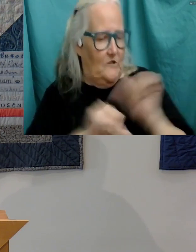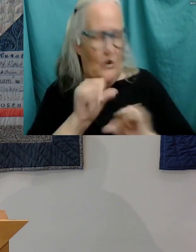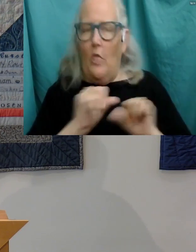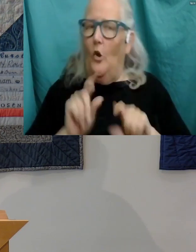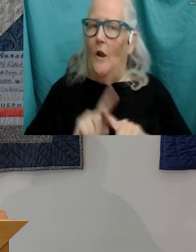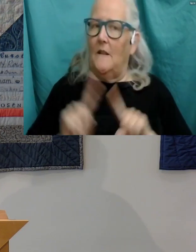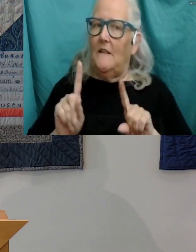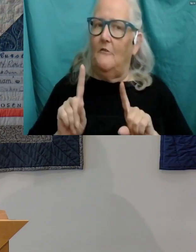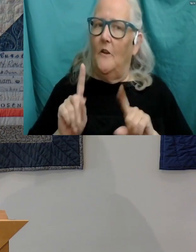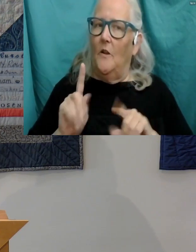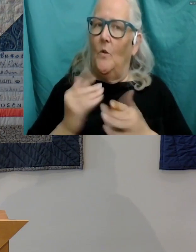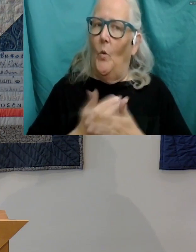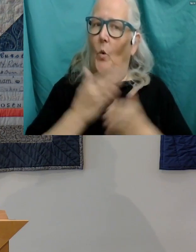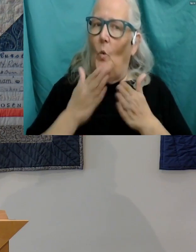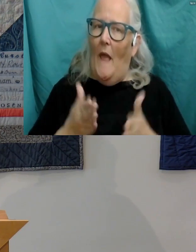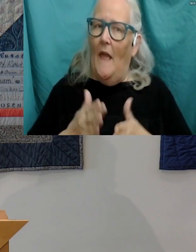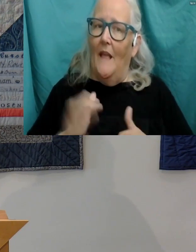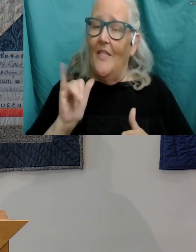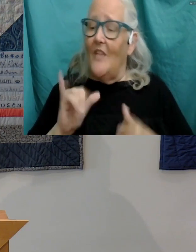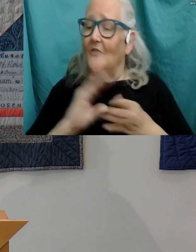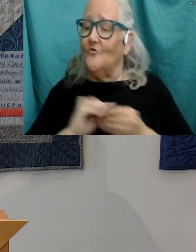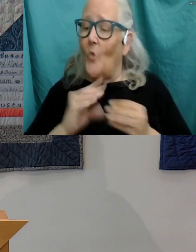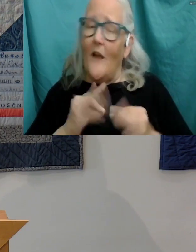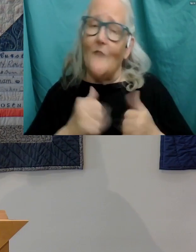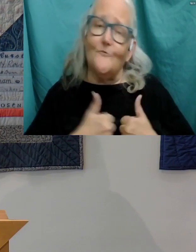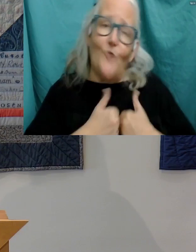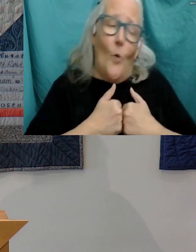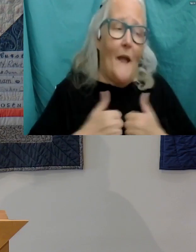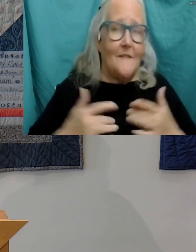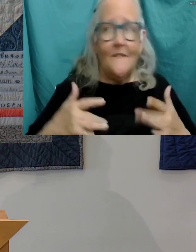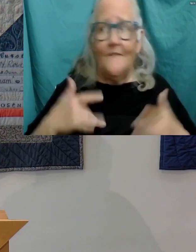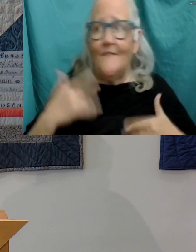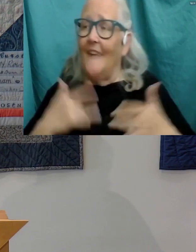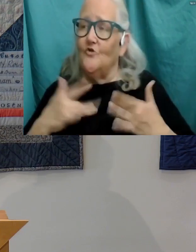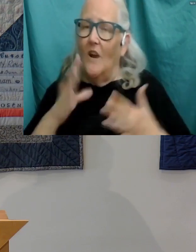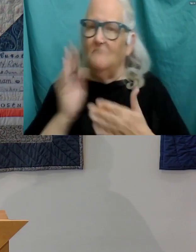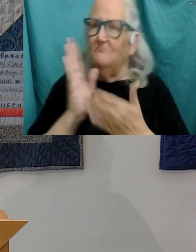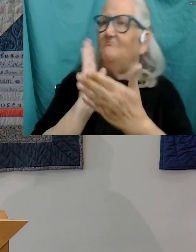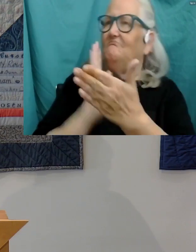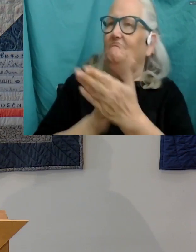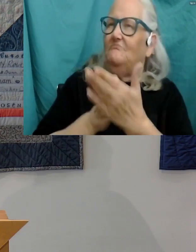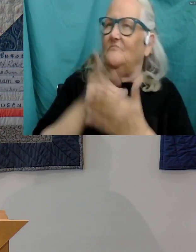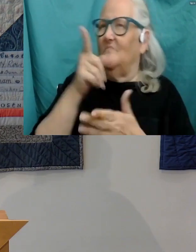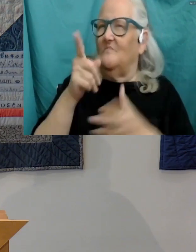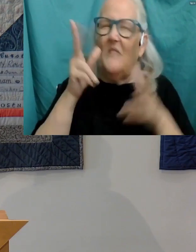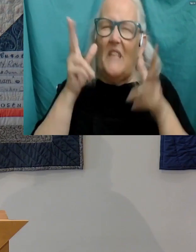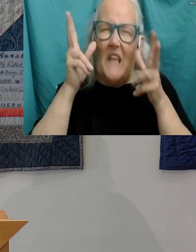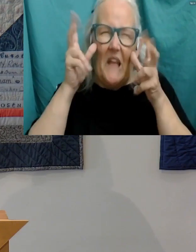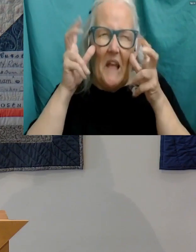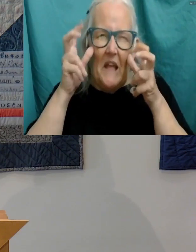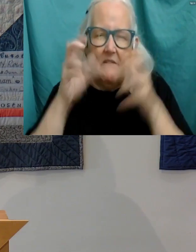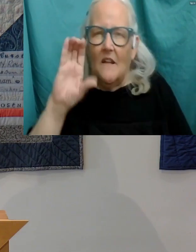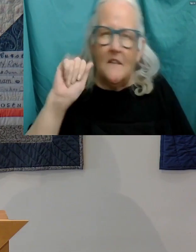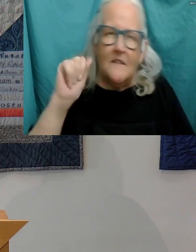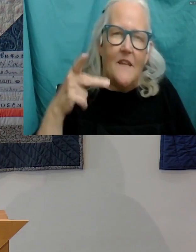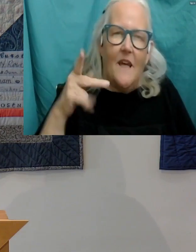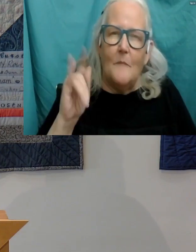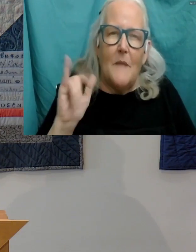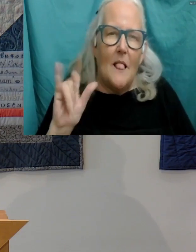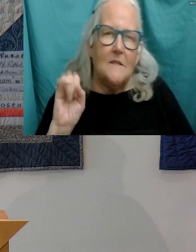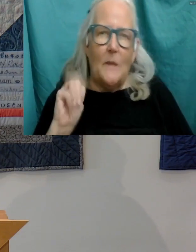adventure and romance and defiance against the evil of emerging capitalism and the coming dehumanizing era